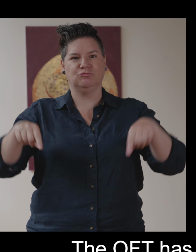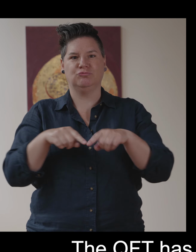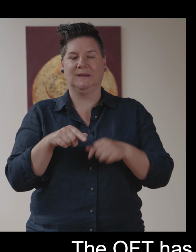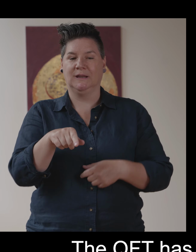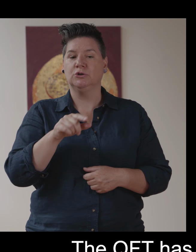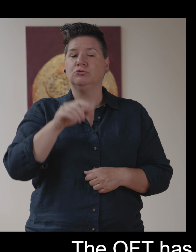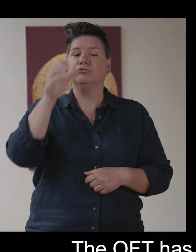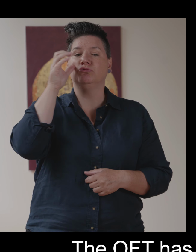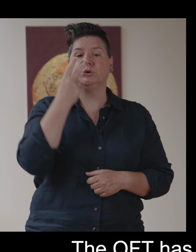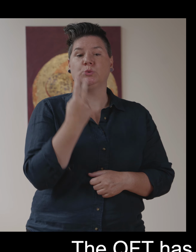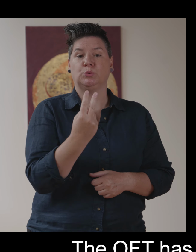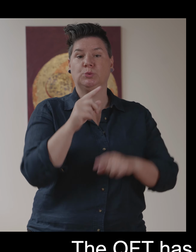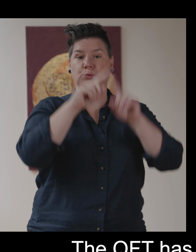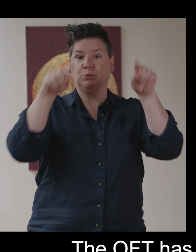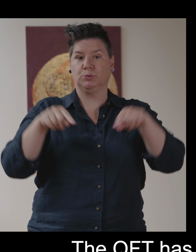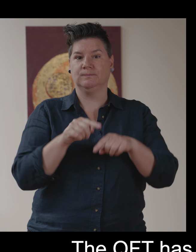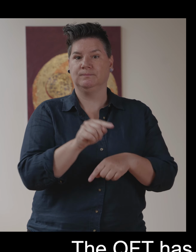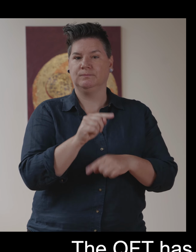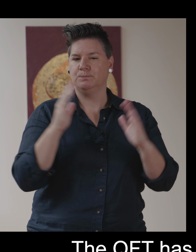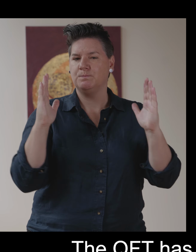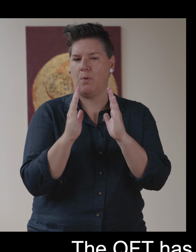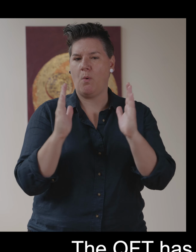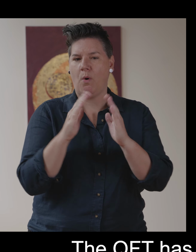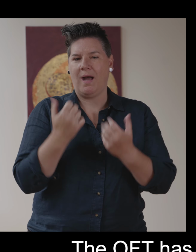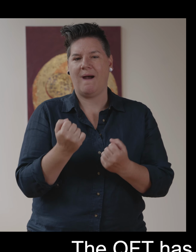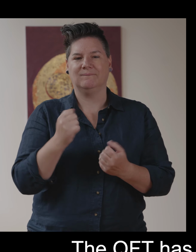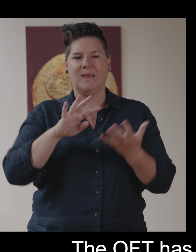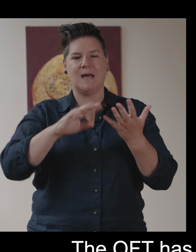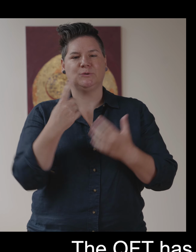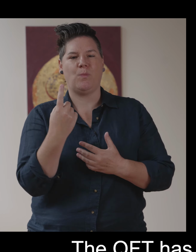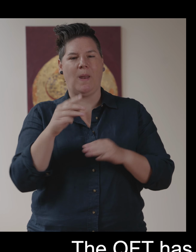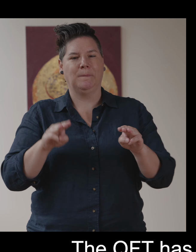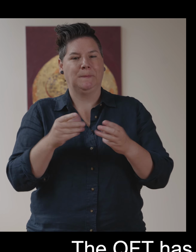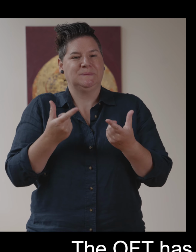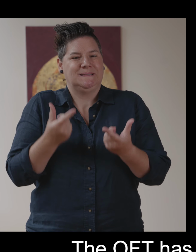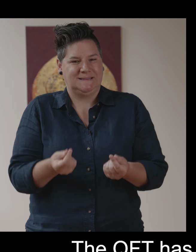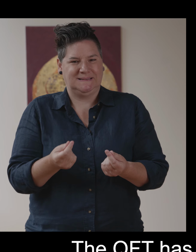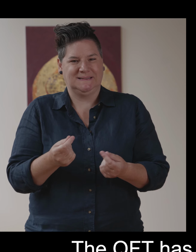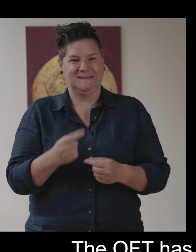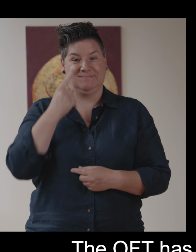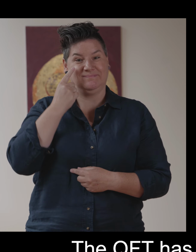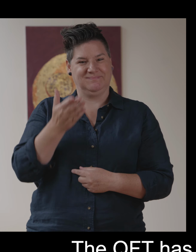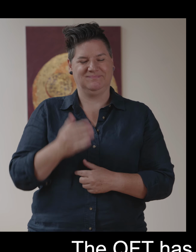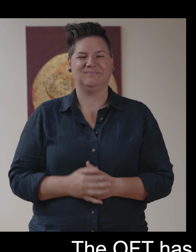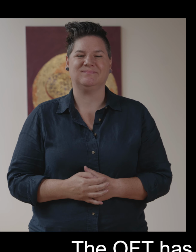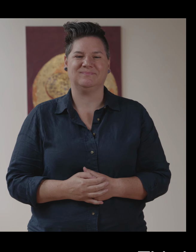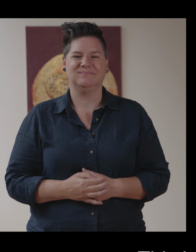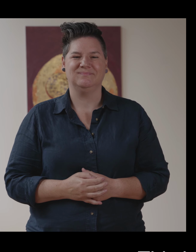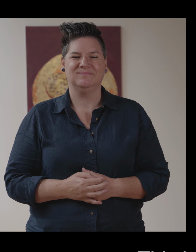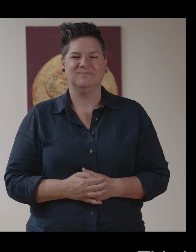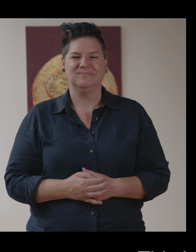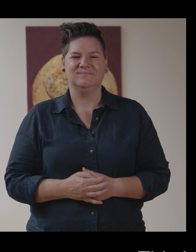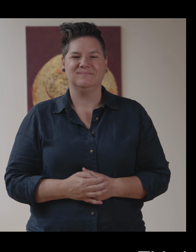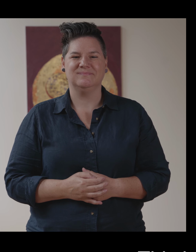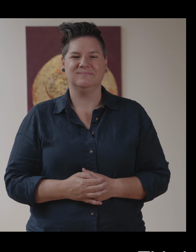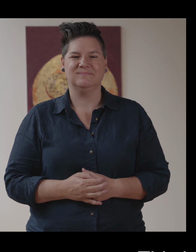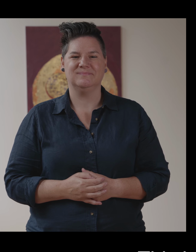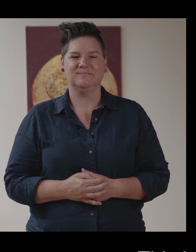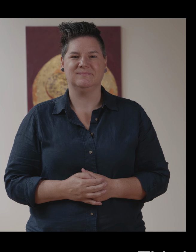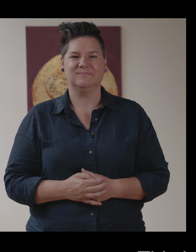The QFT has two cinema screens. Screen 2 is a smaller screen with capacity for 91 people. This is what screen 2 looks like.